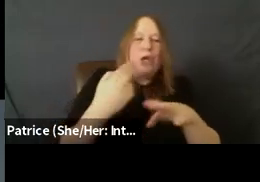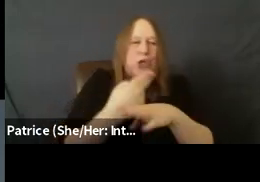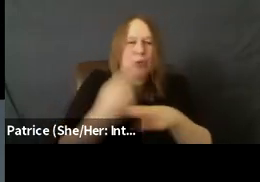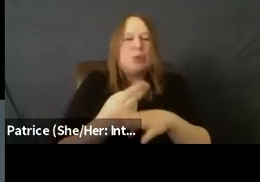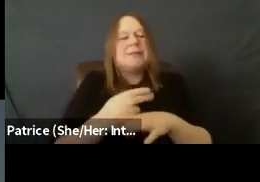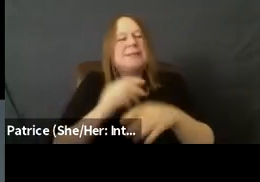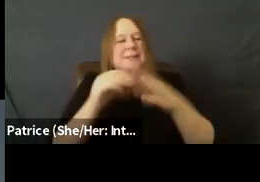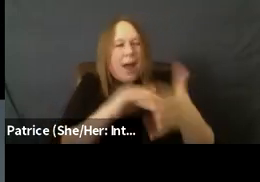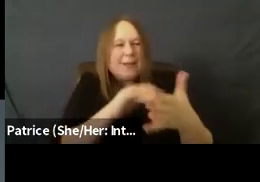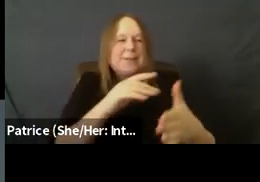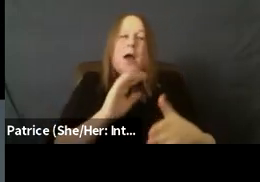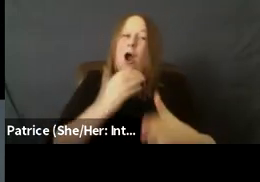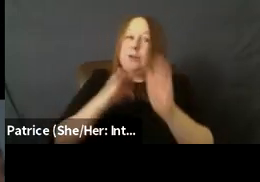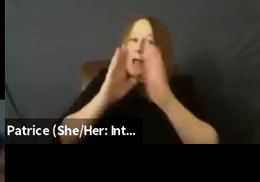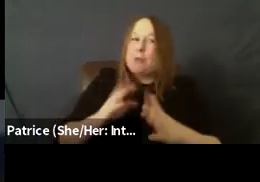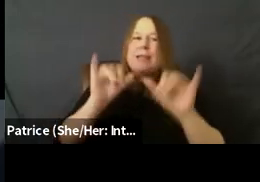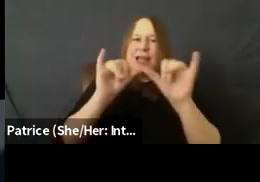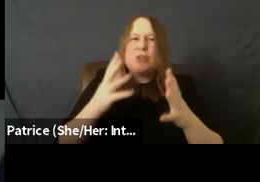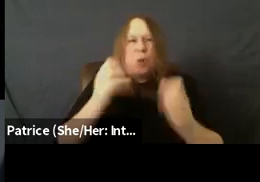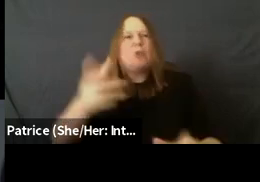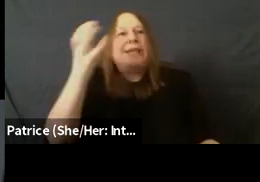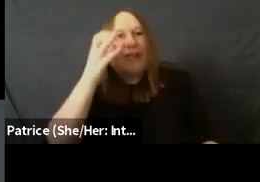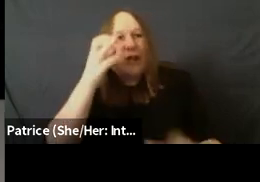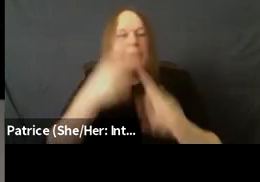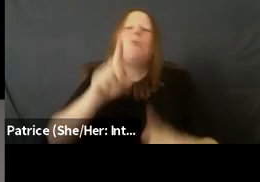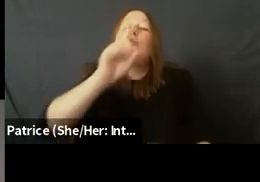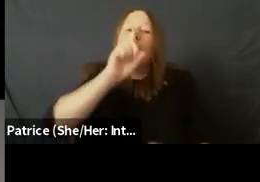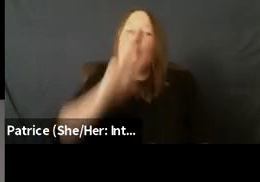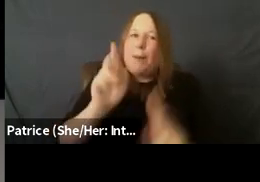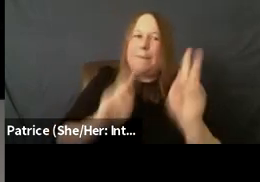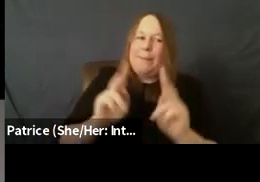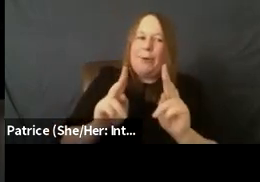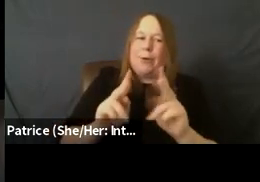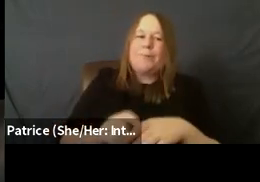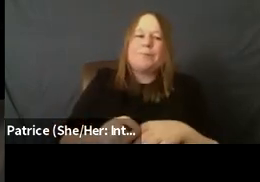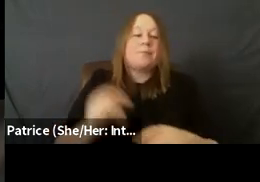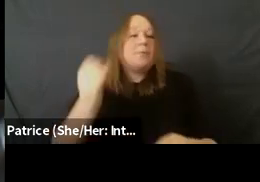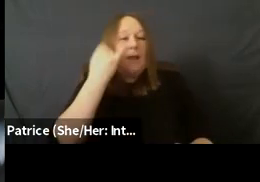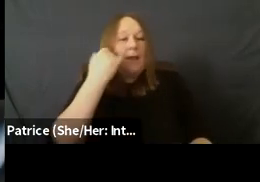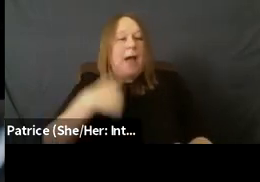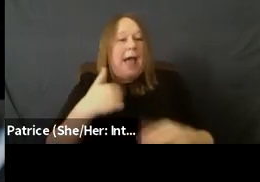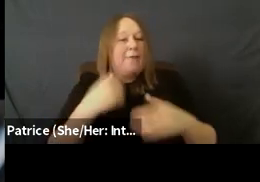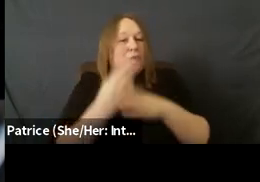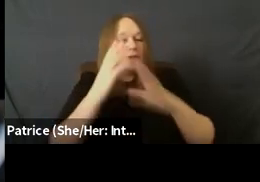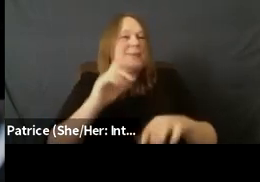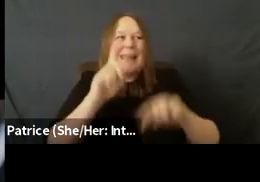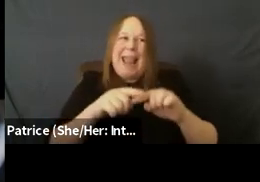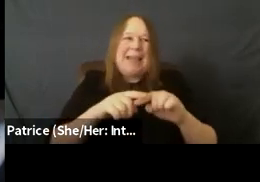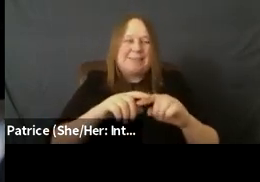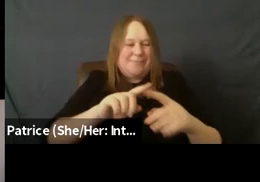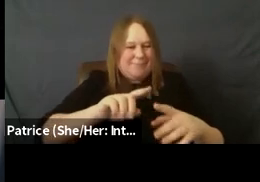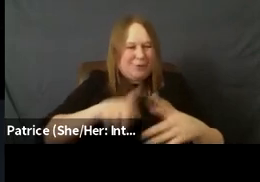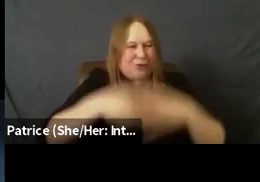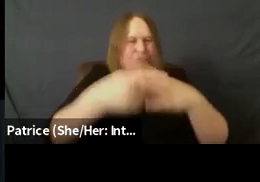our developers and engineers, they want to hear from real people. If I have users that can't activate